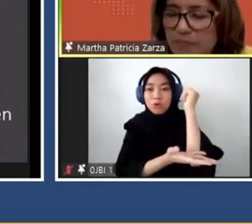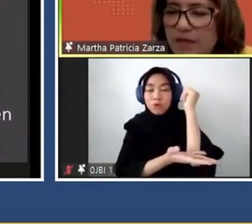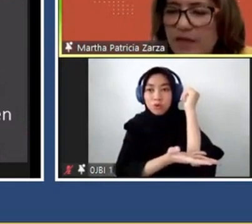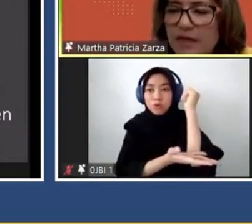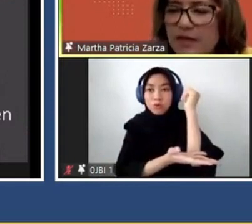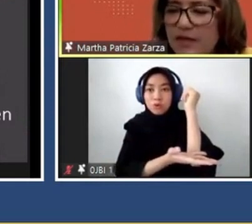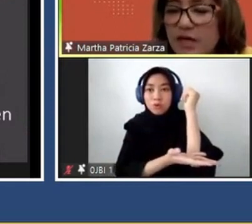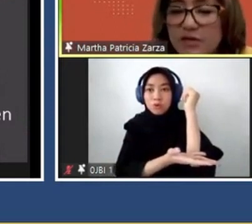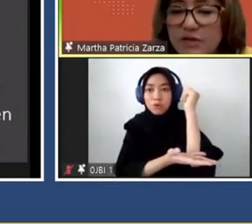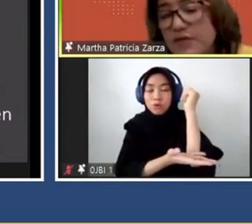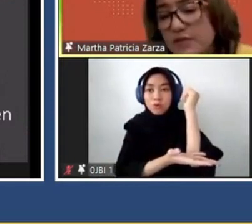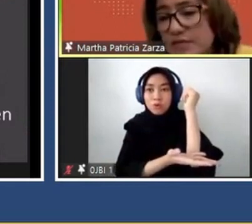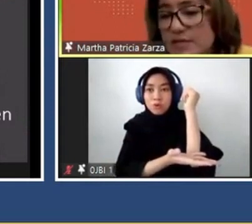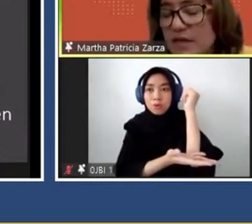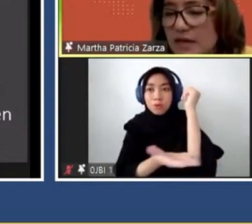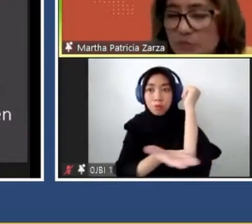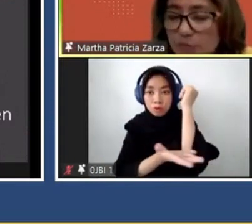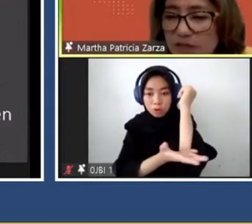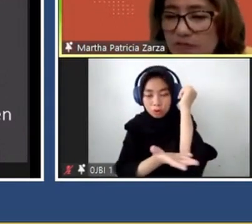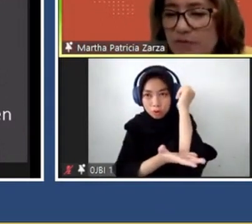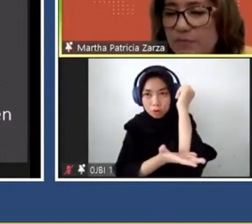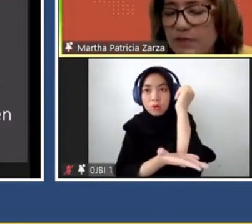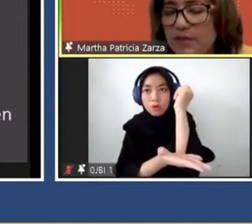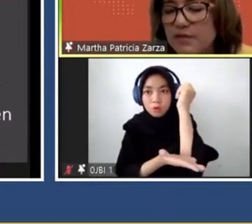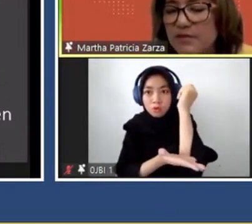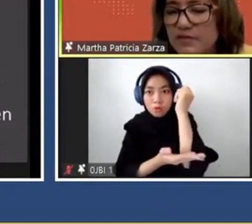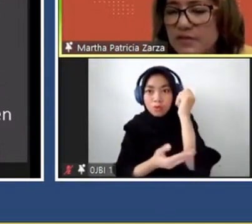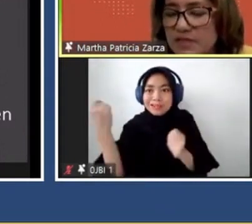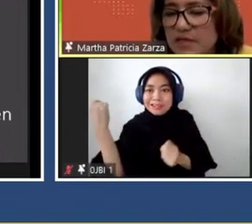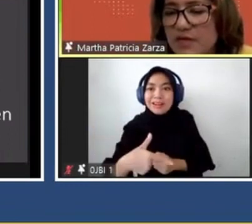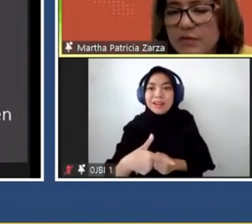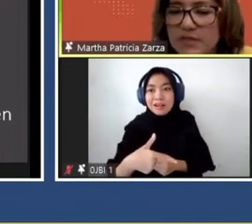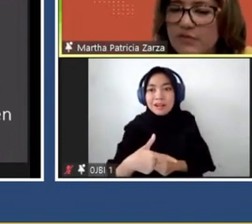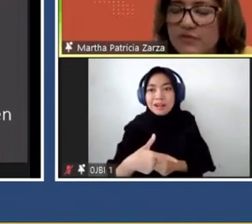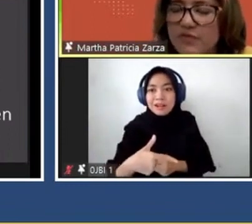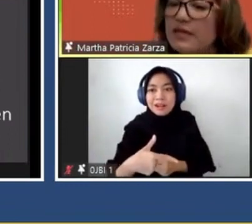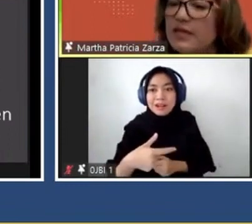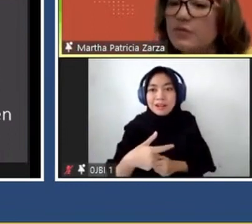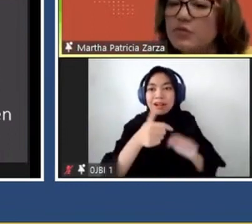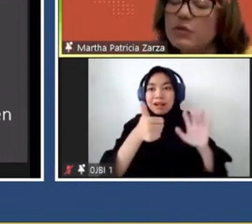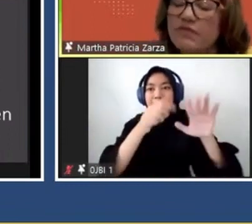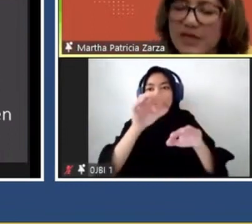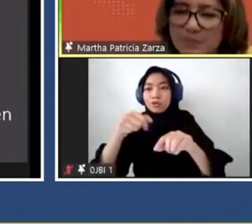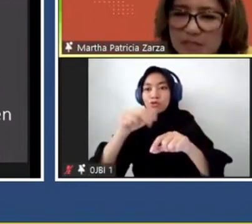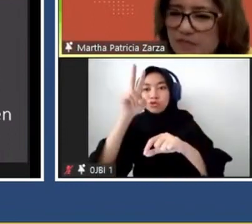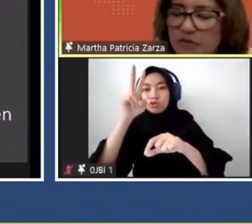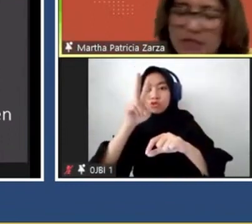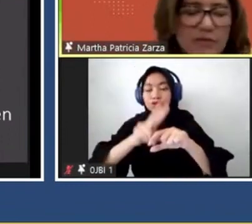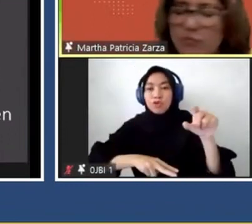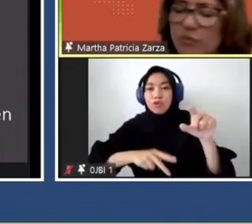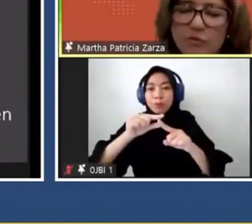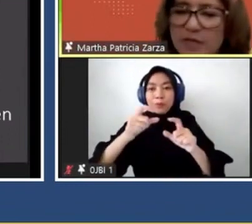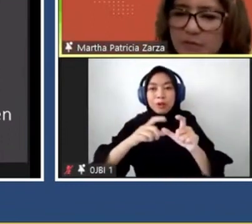that cut green trees and will give them 600 pesos fine, which will be very expensive